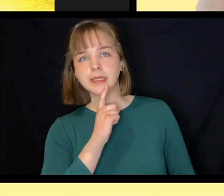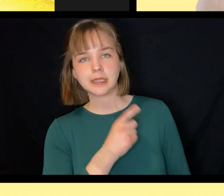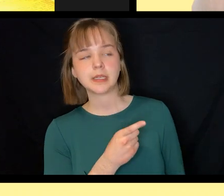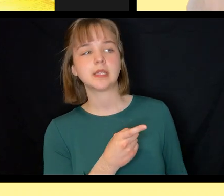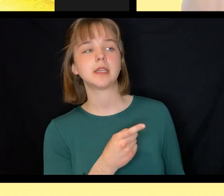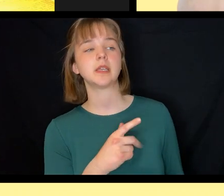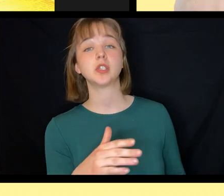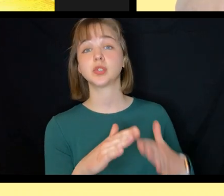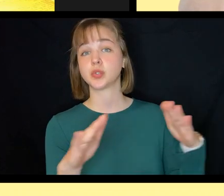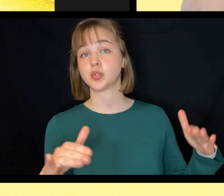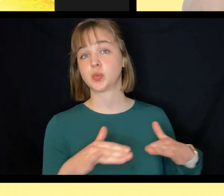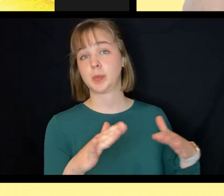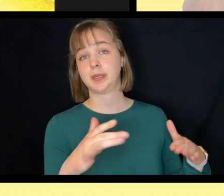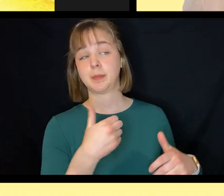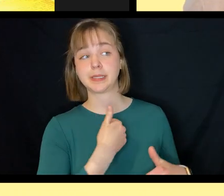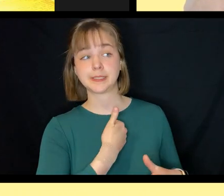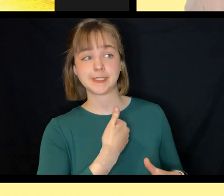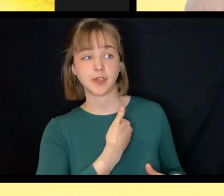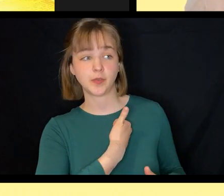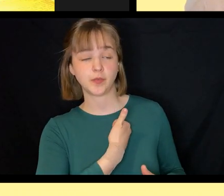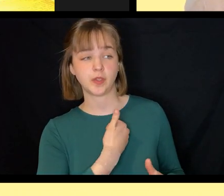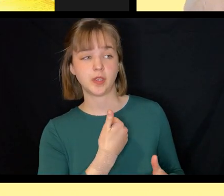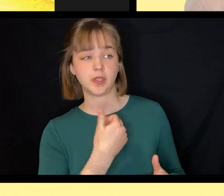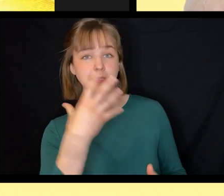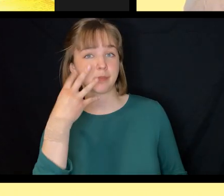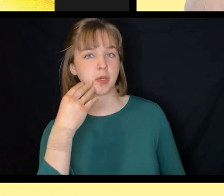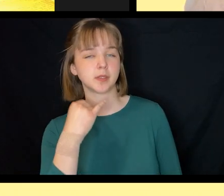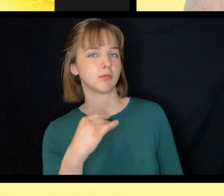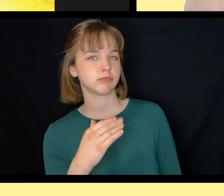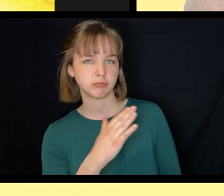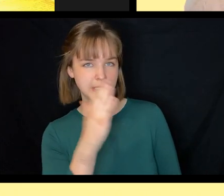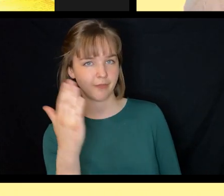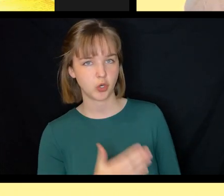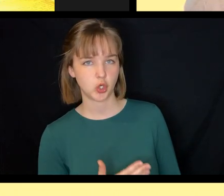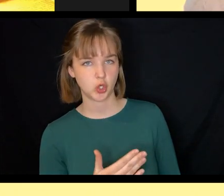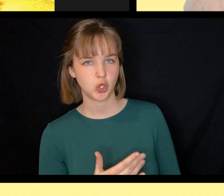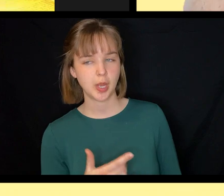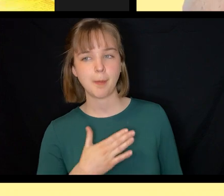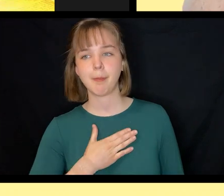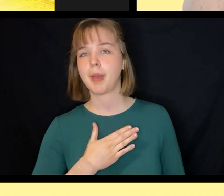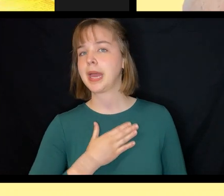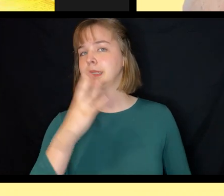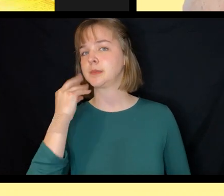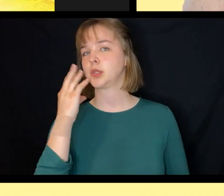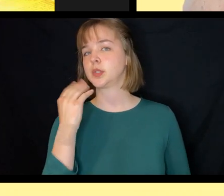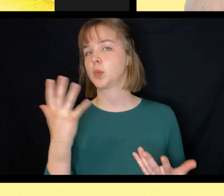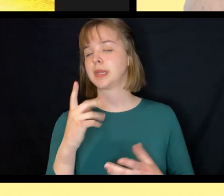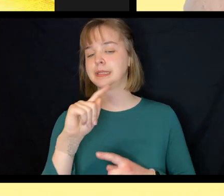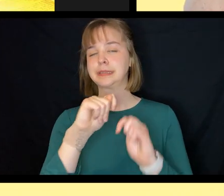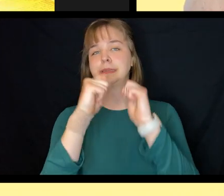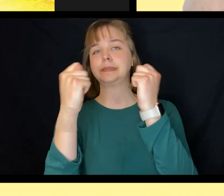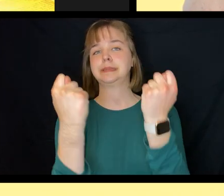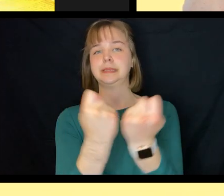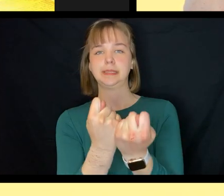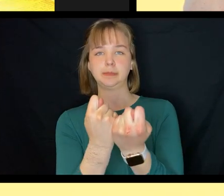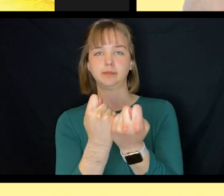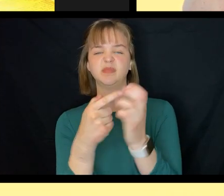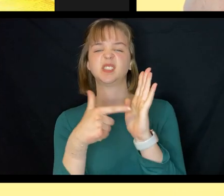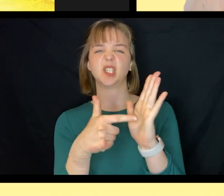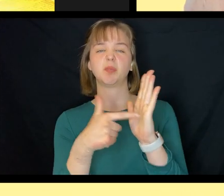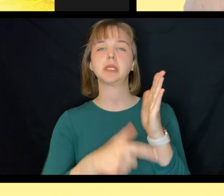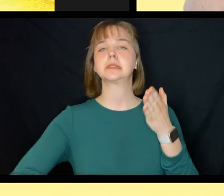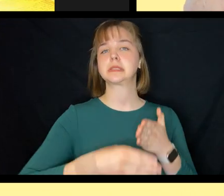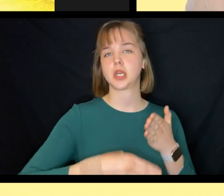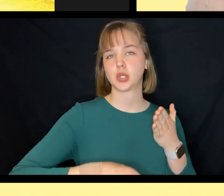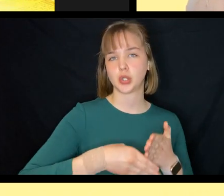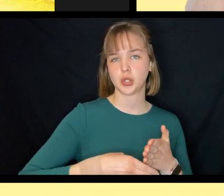I've always like swimming wasn't something I ever did growing up. So like I was always a team sport player. And I always like if there was